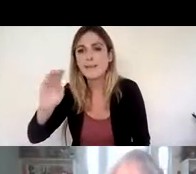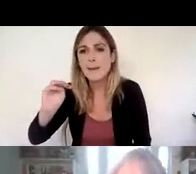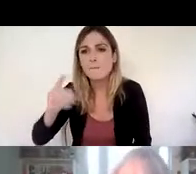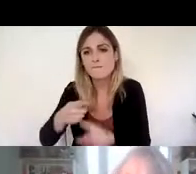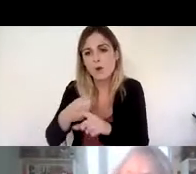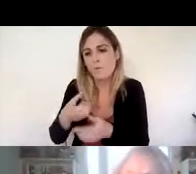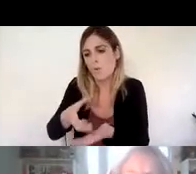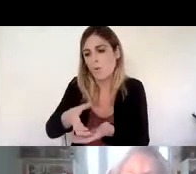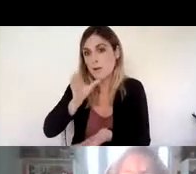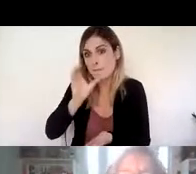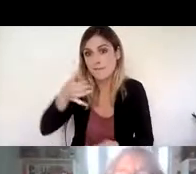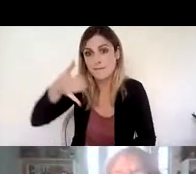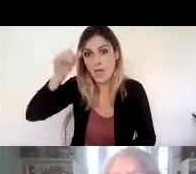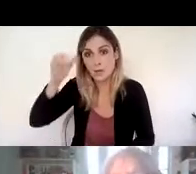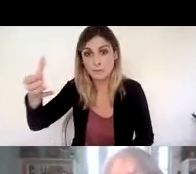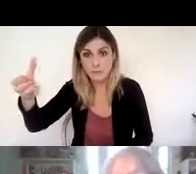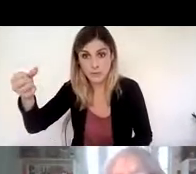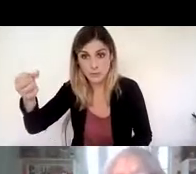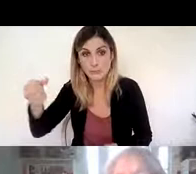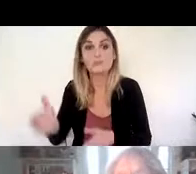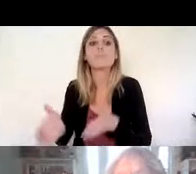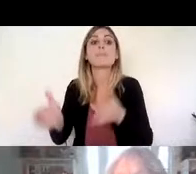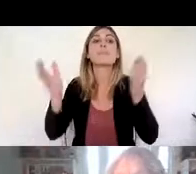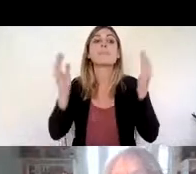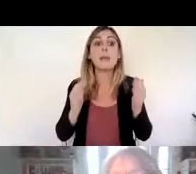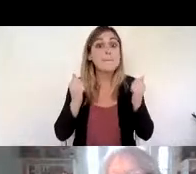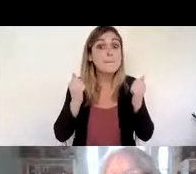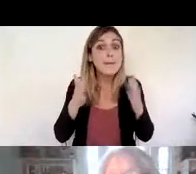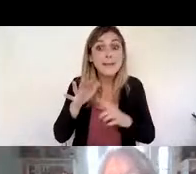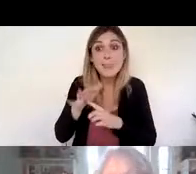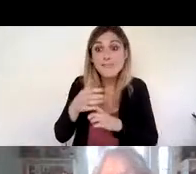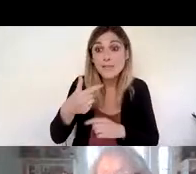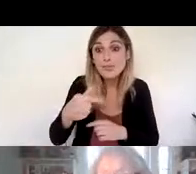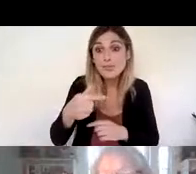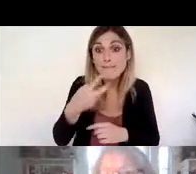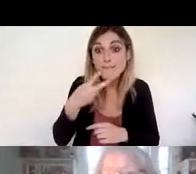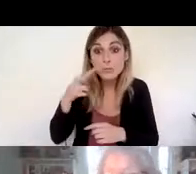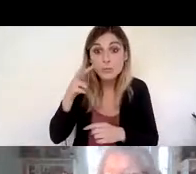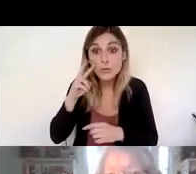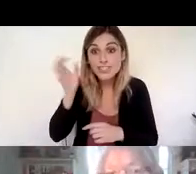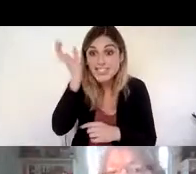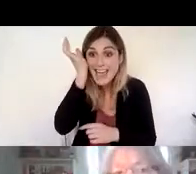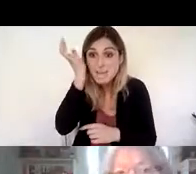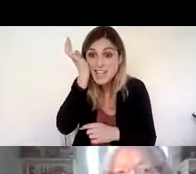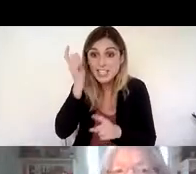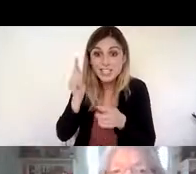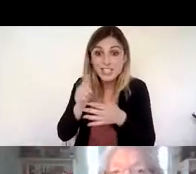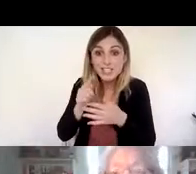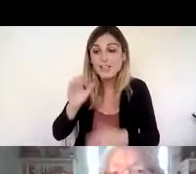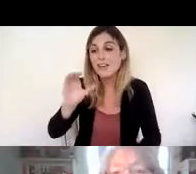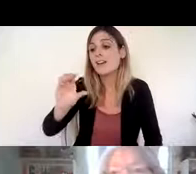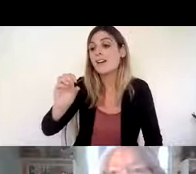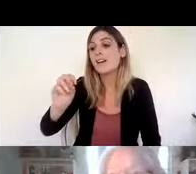milk. But a number of leafy green vegetables in the cabbage family, these are the cruciferous